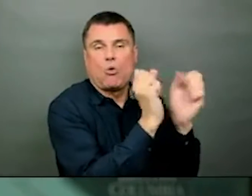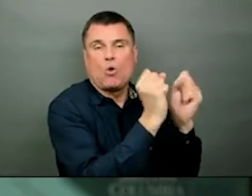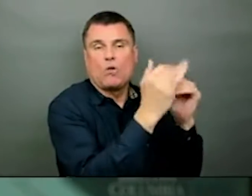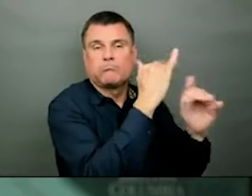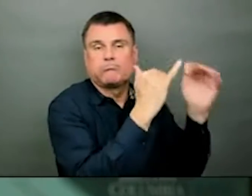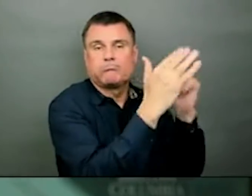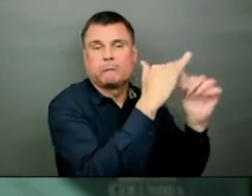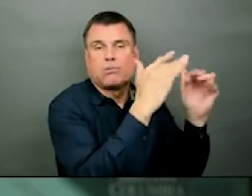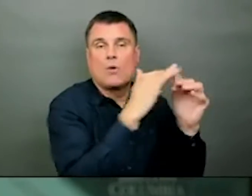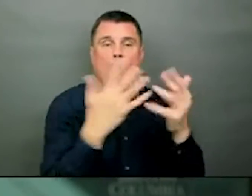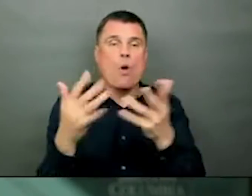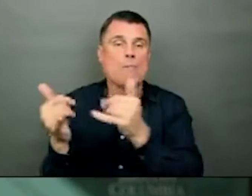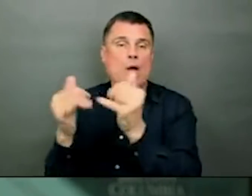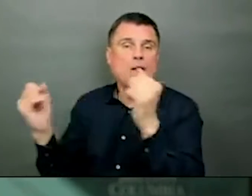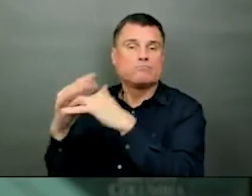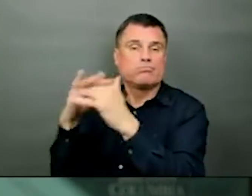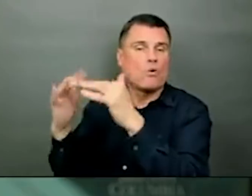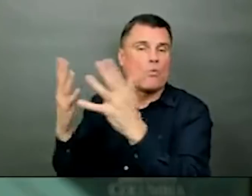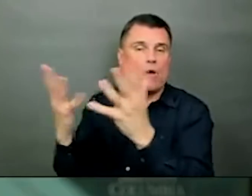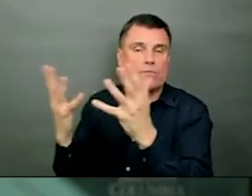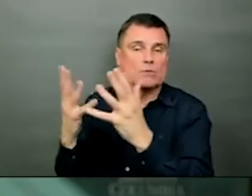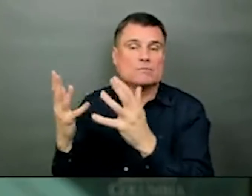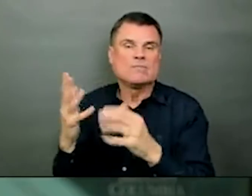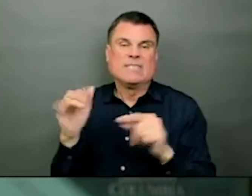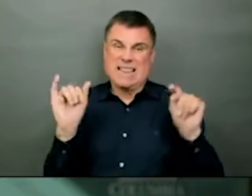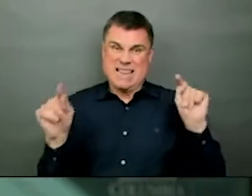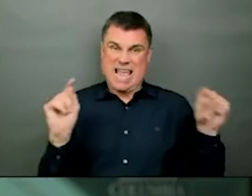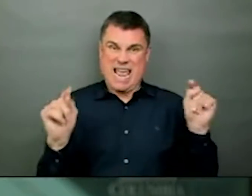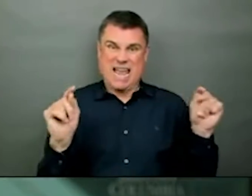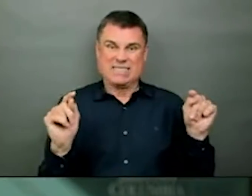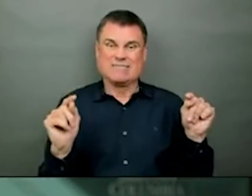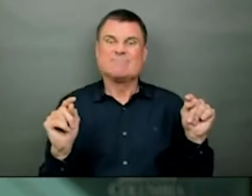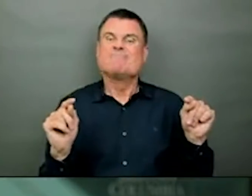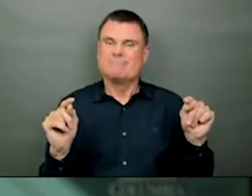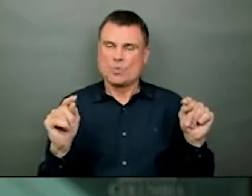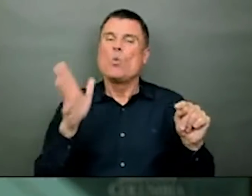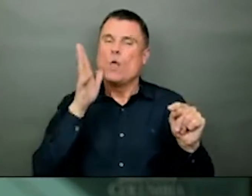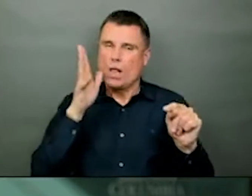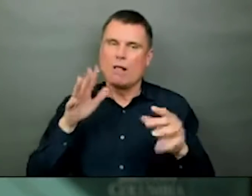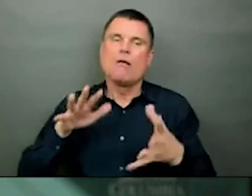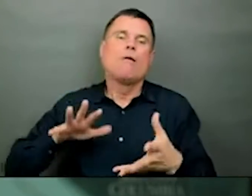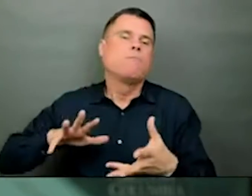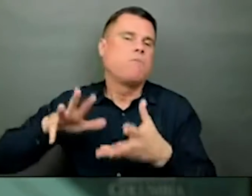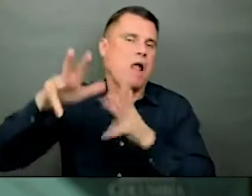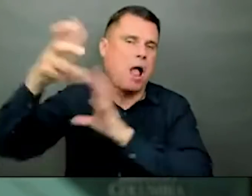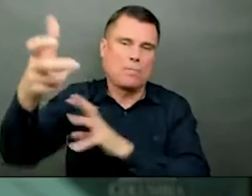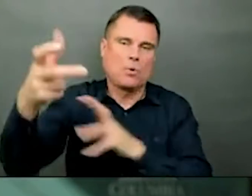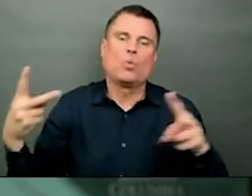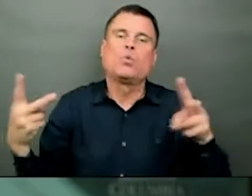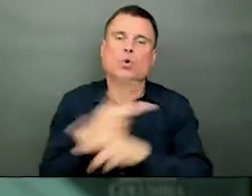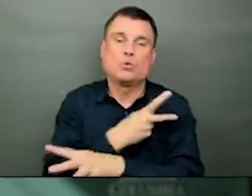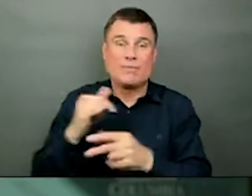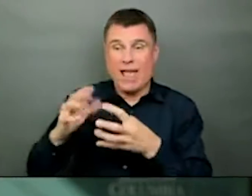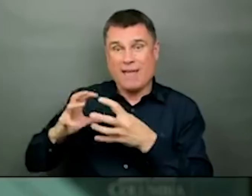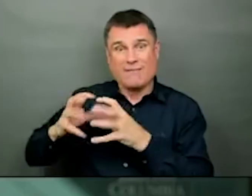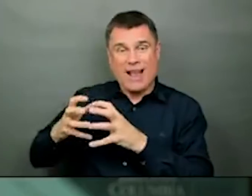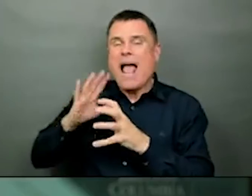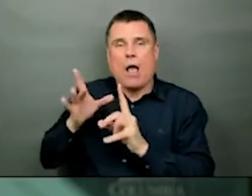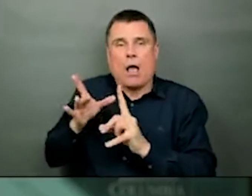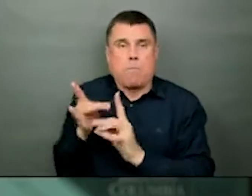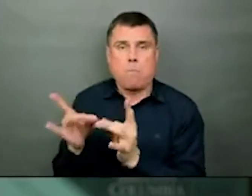but the industries where there have been challenges over time include manufacturing, include food processing, include agriculture, and of